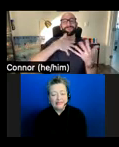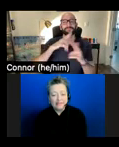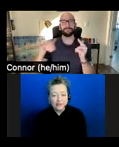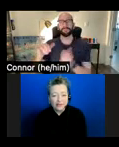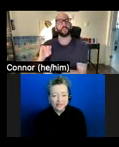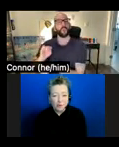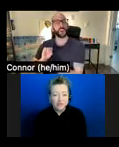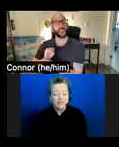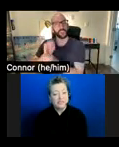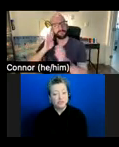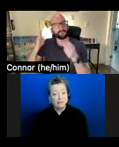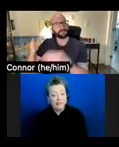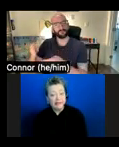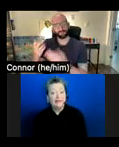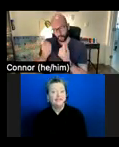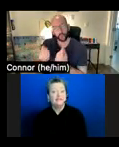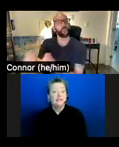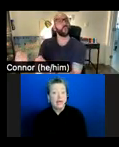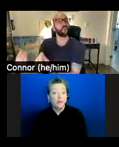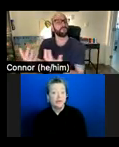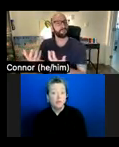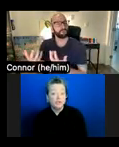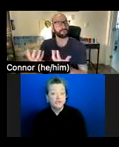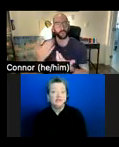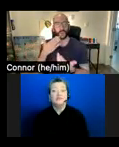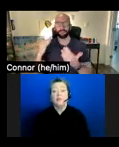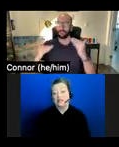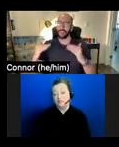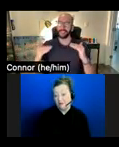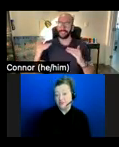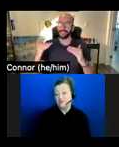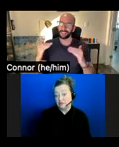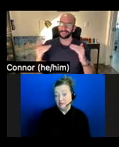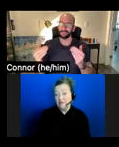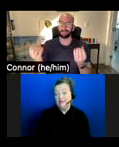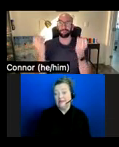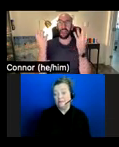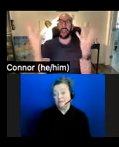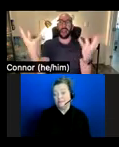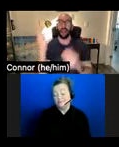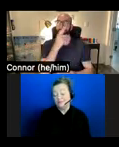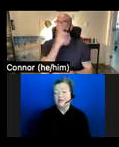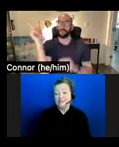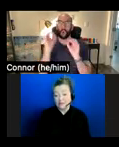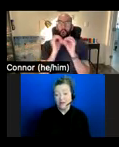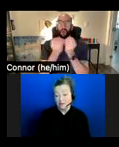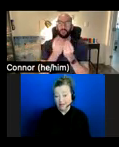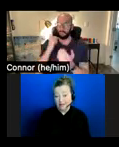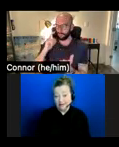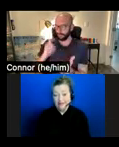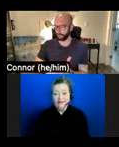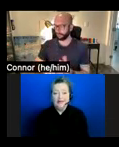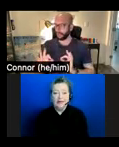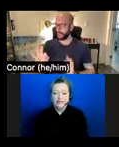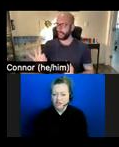really integrates both social media and the networking portion as well as professional presence